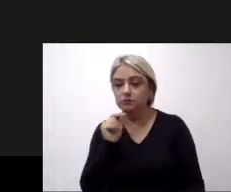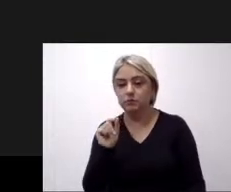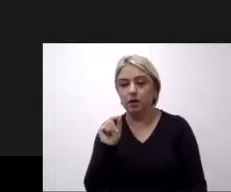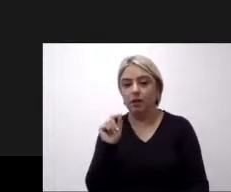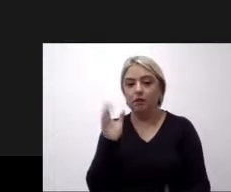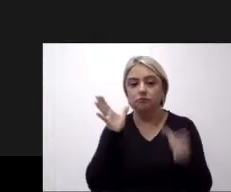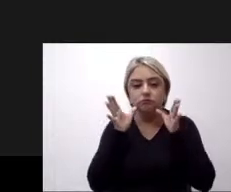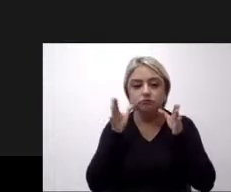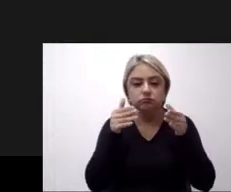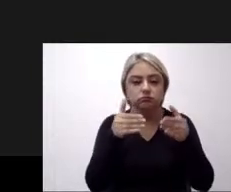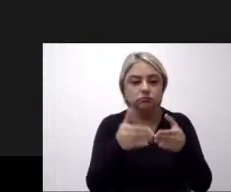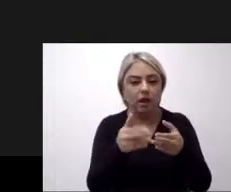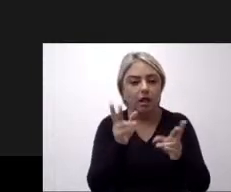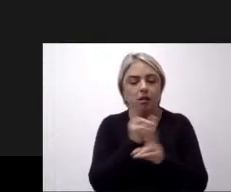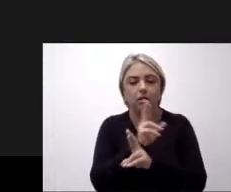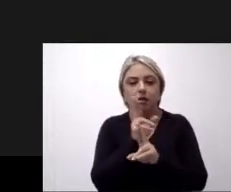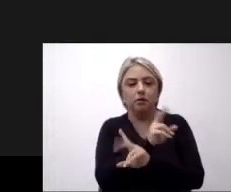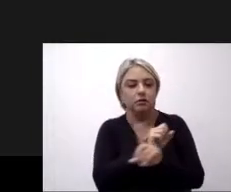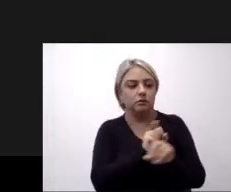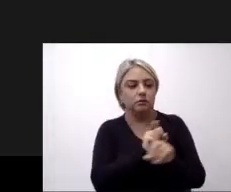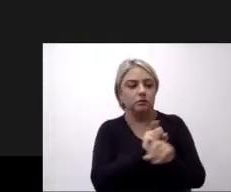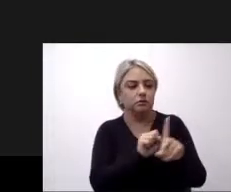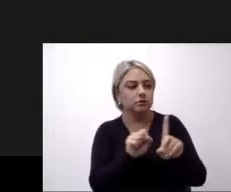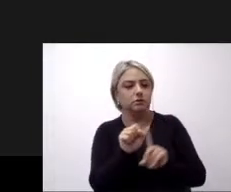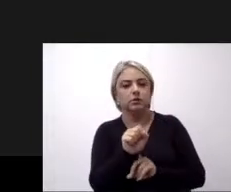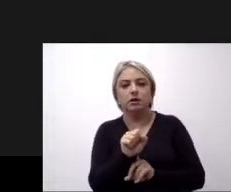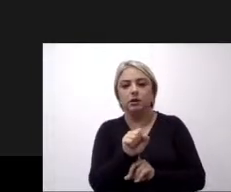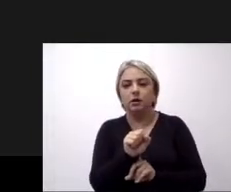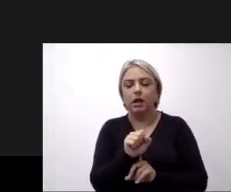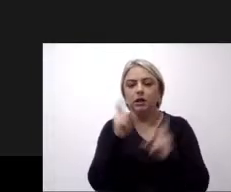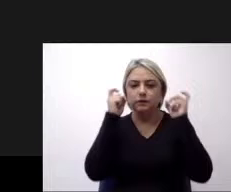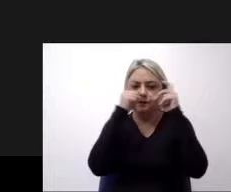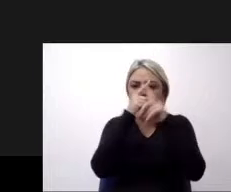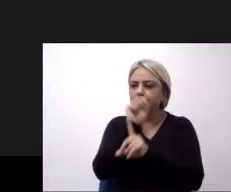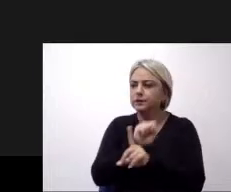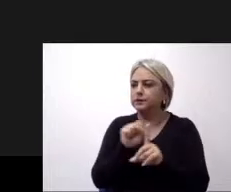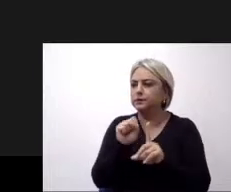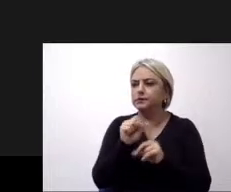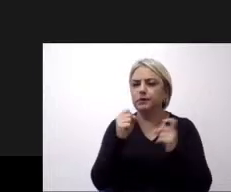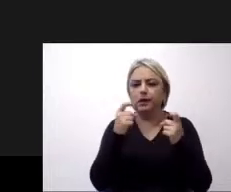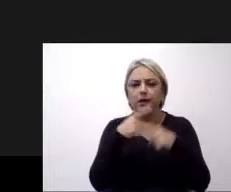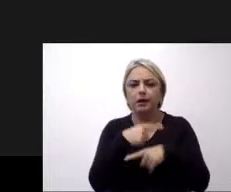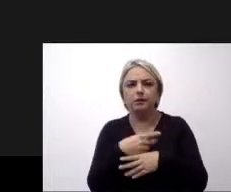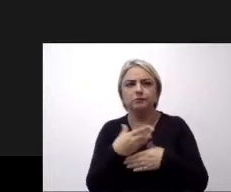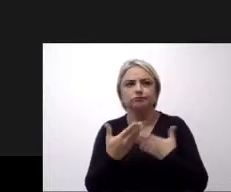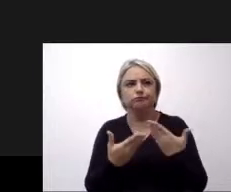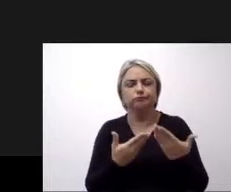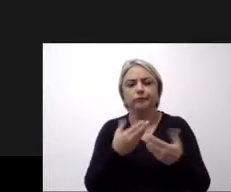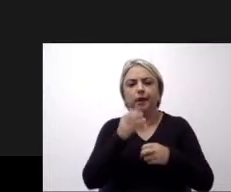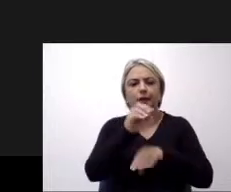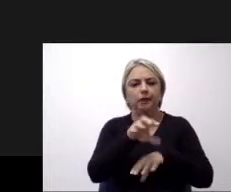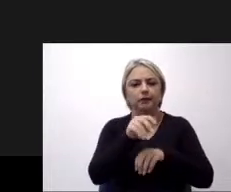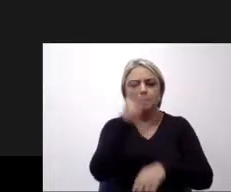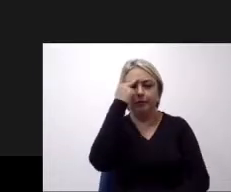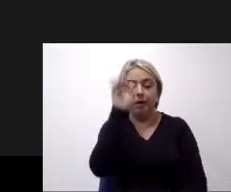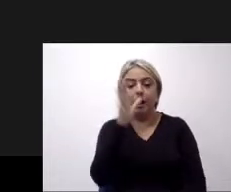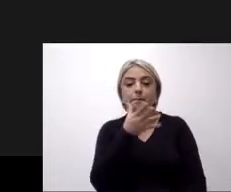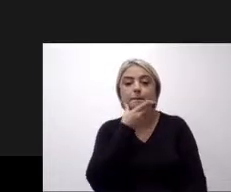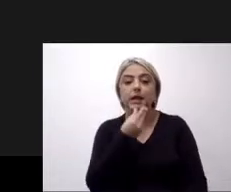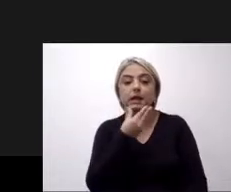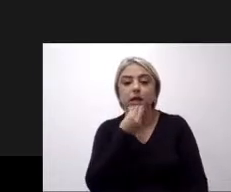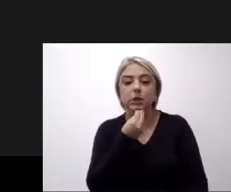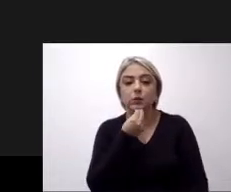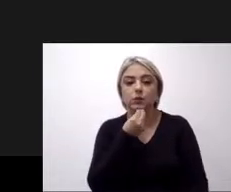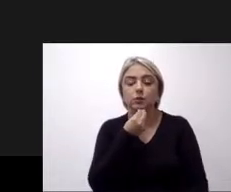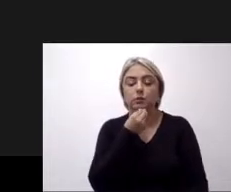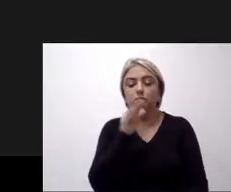relations, on social difficulties, and on schooling for boys, whereas the elements